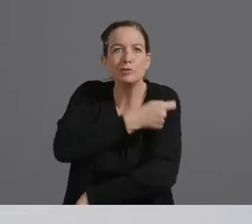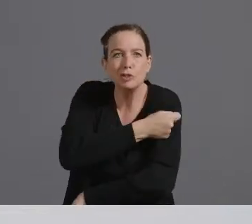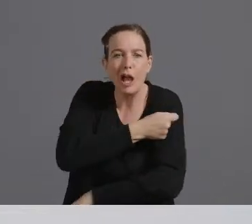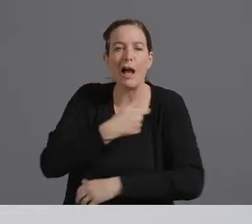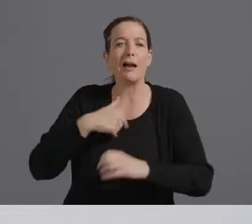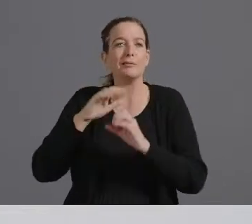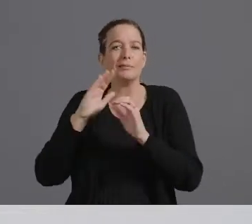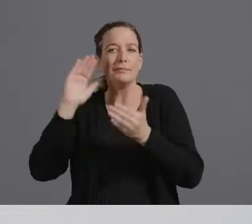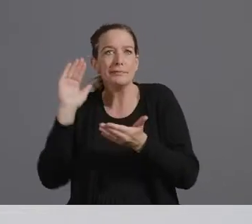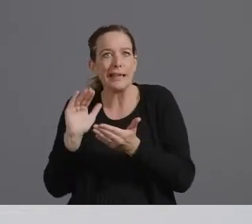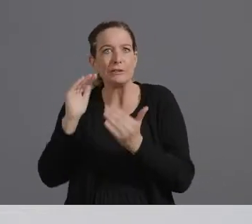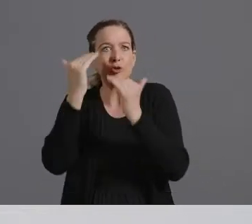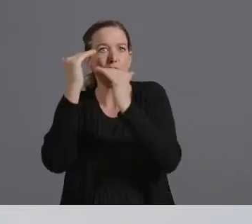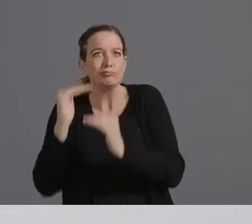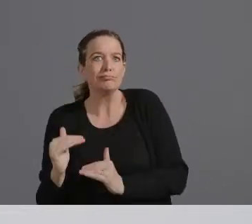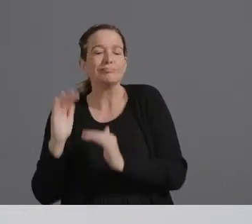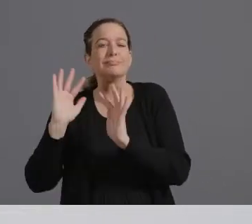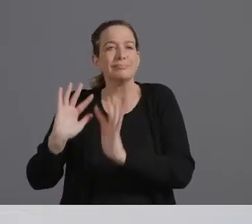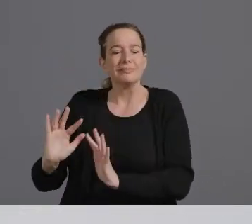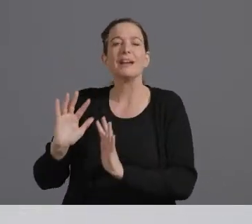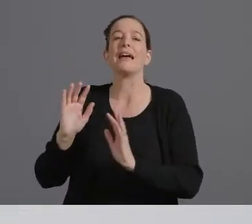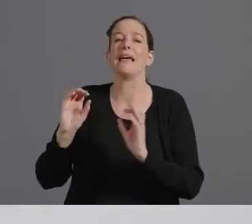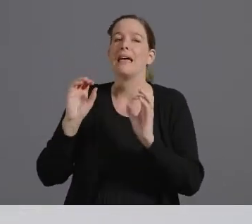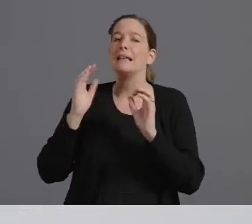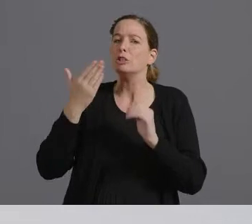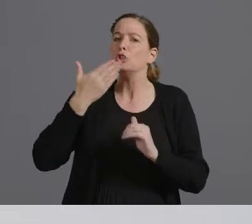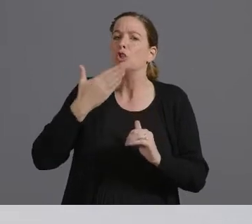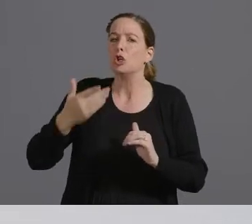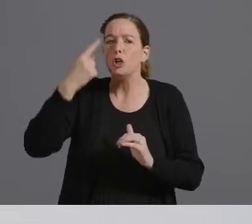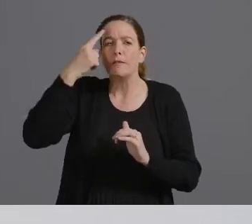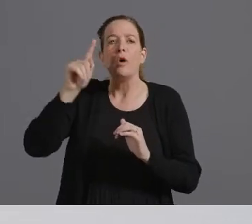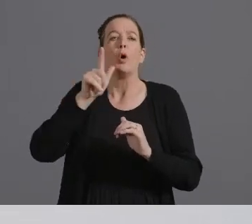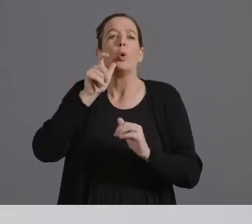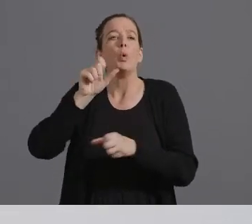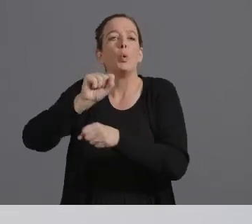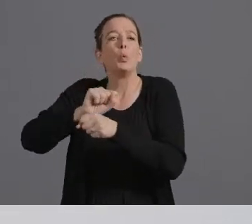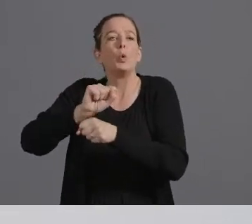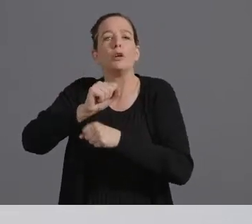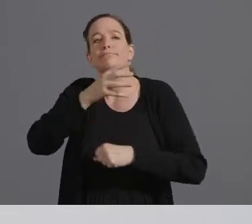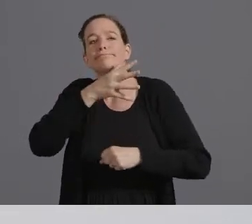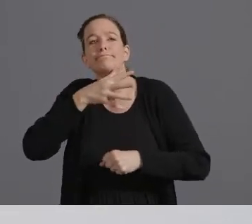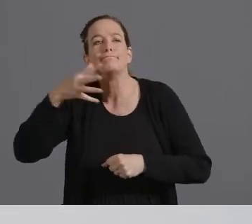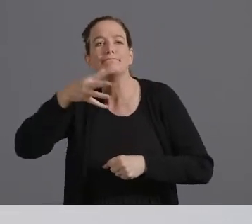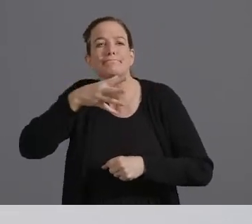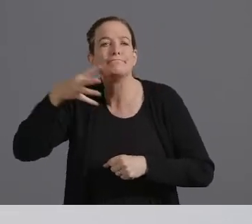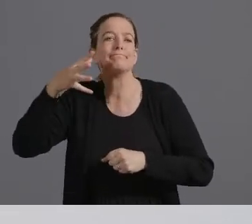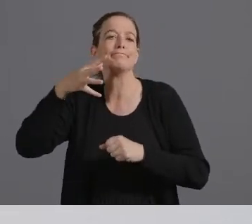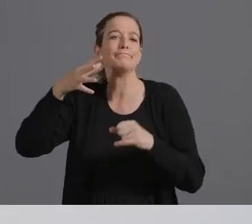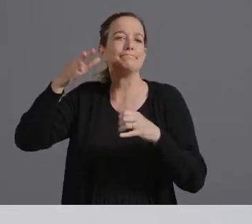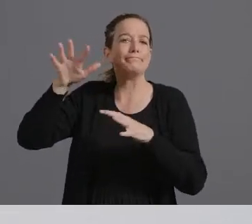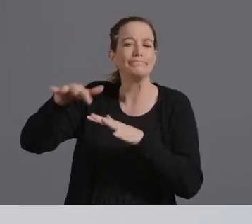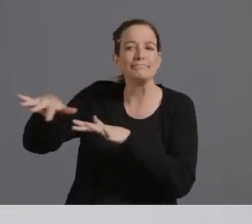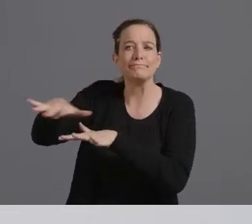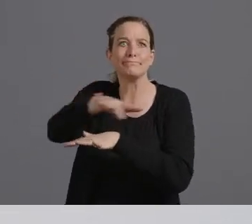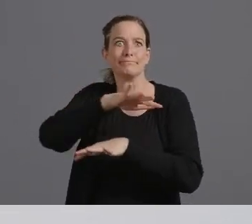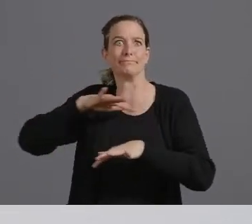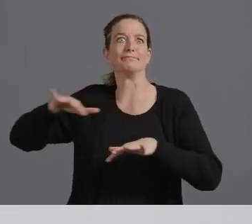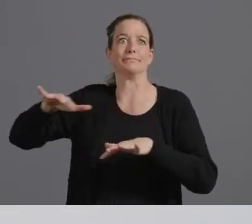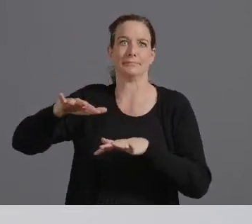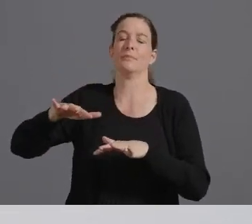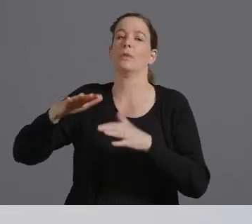utilizing that in our frontline agricultural workers that may move around is going to be